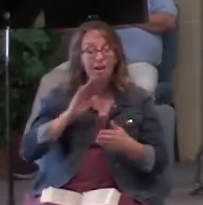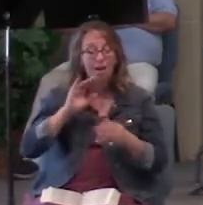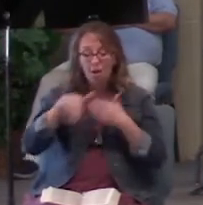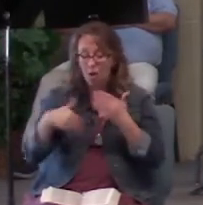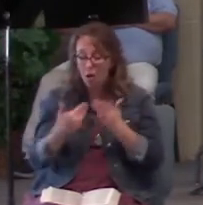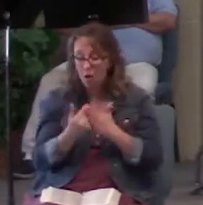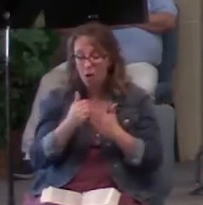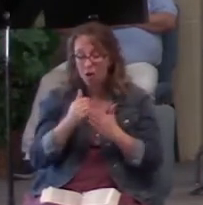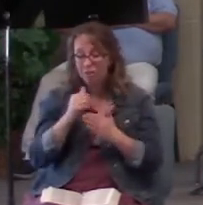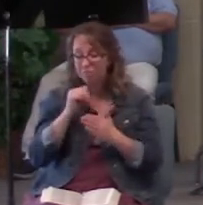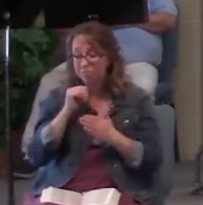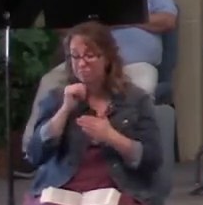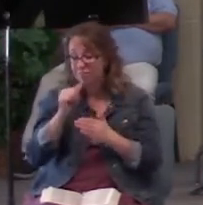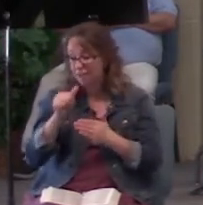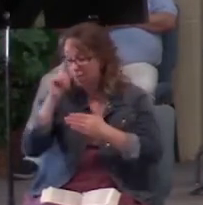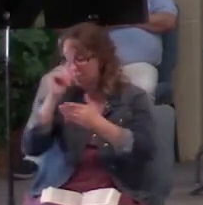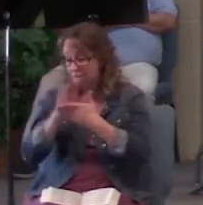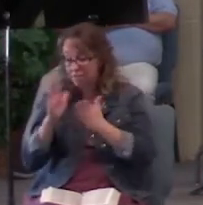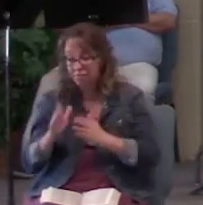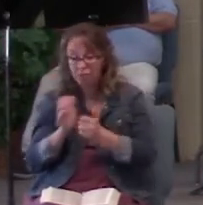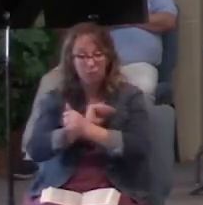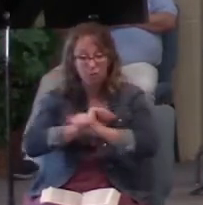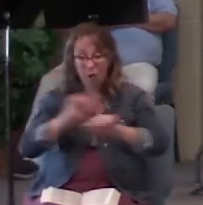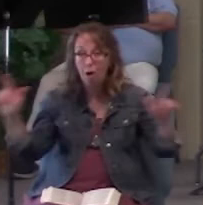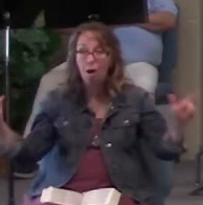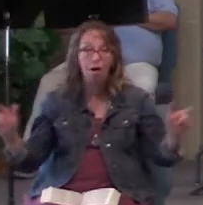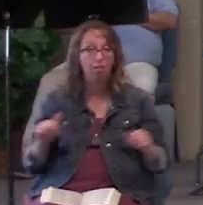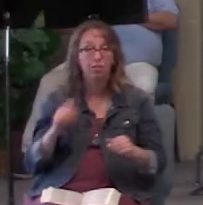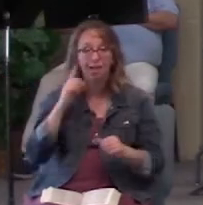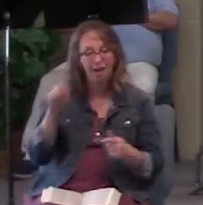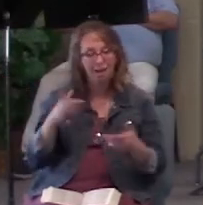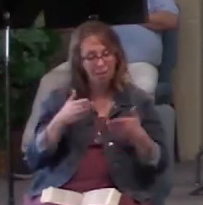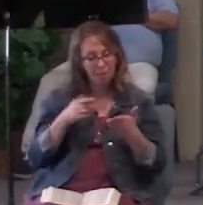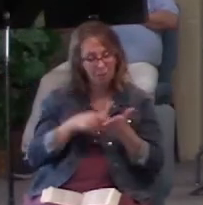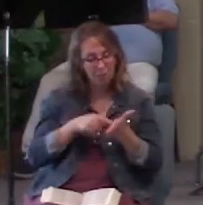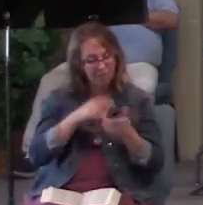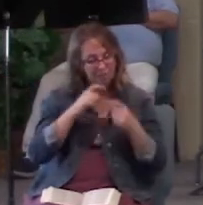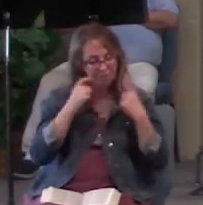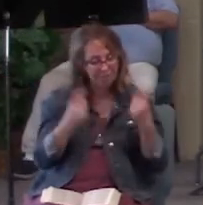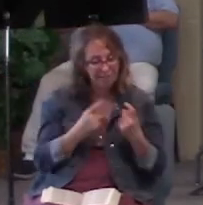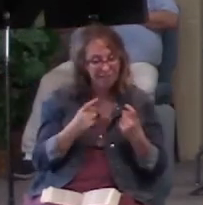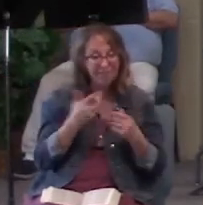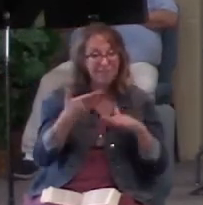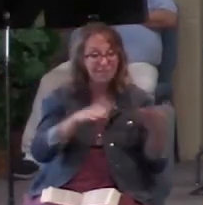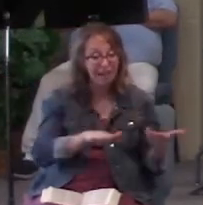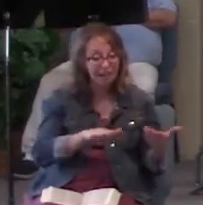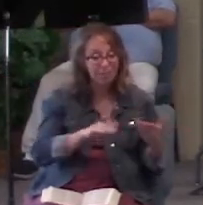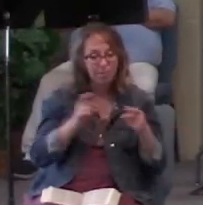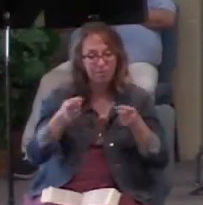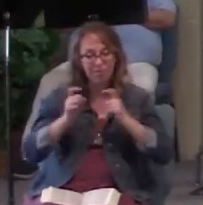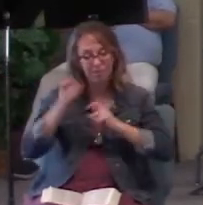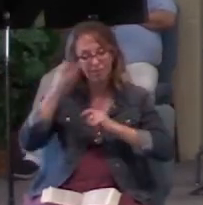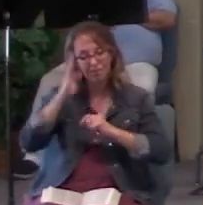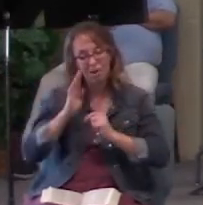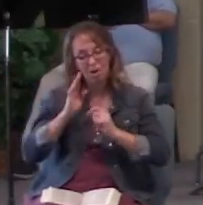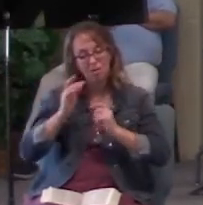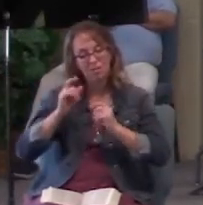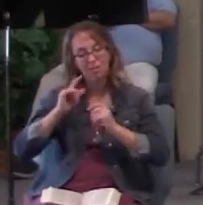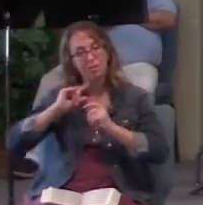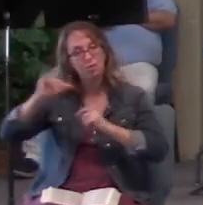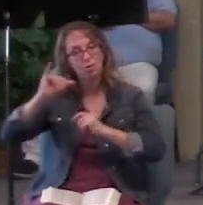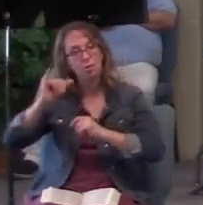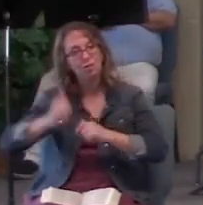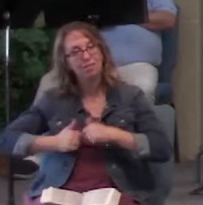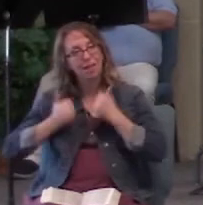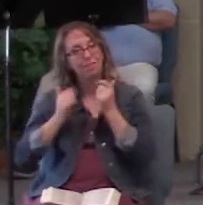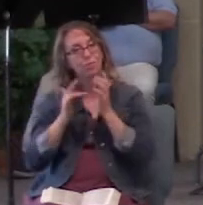sinned and fall short of the glory of God. And the wages of sin is death, but the gift of God is eternal life through Jesus Christ our Lord. So all